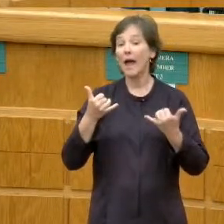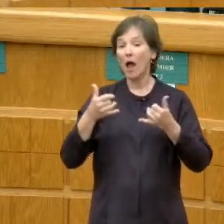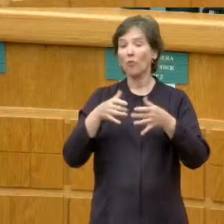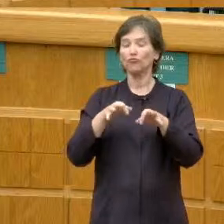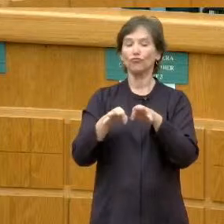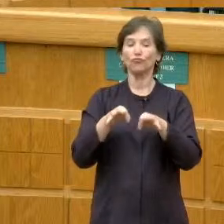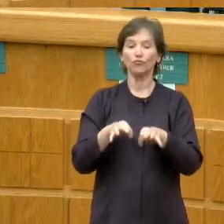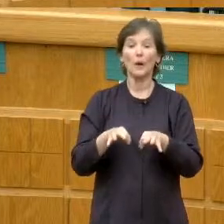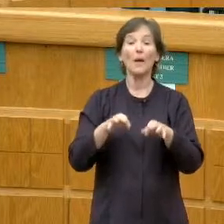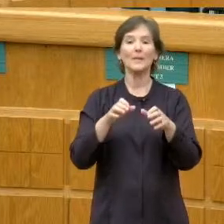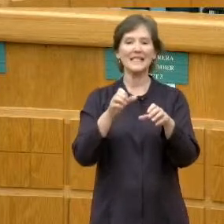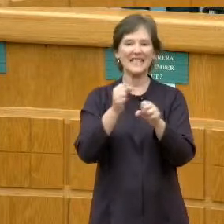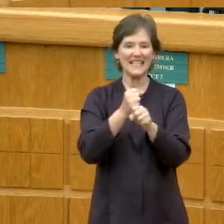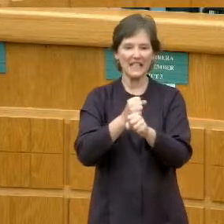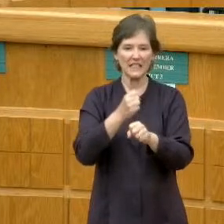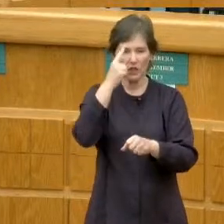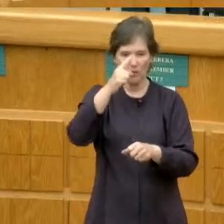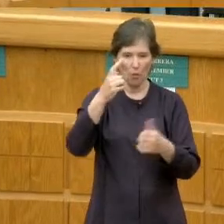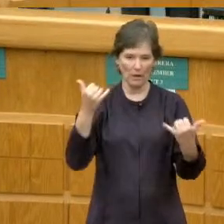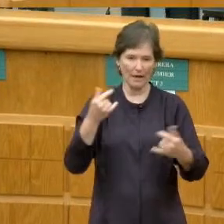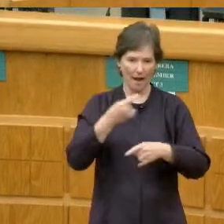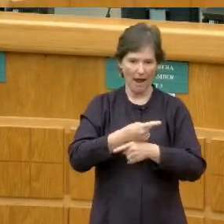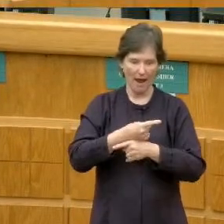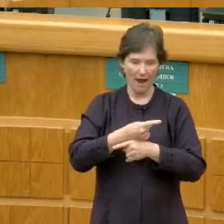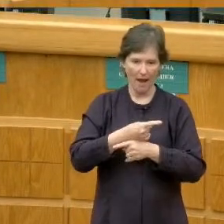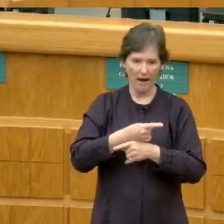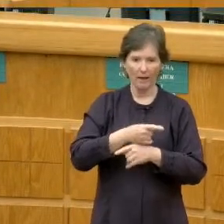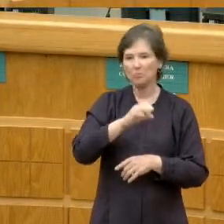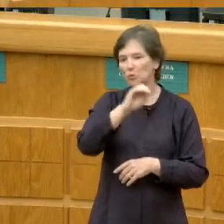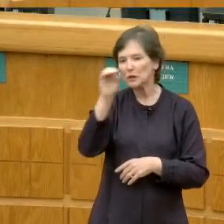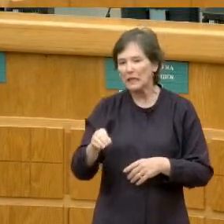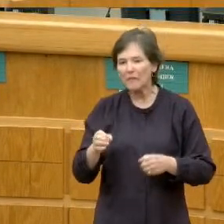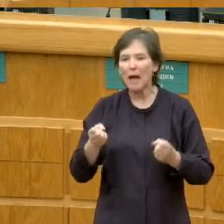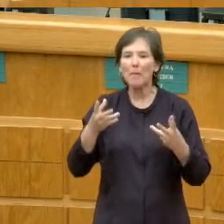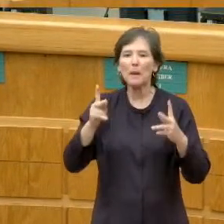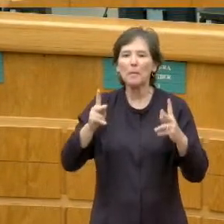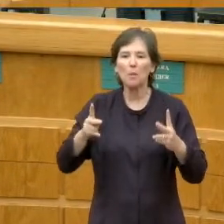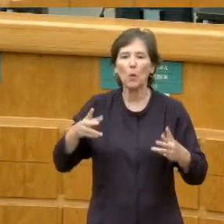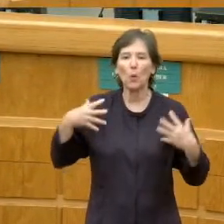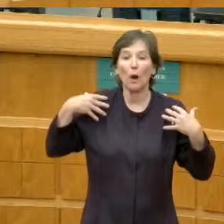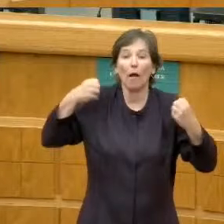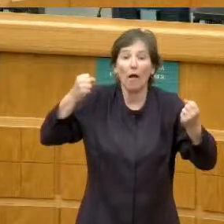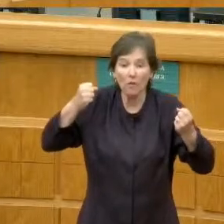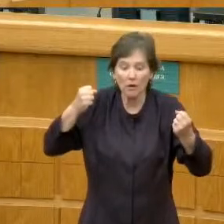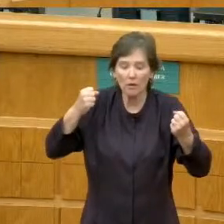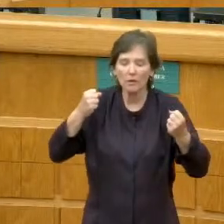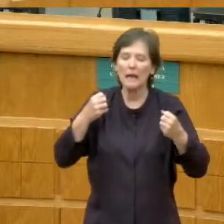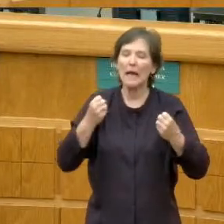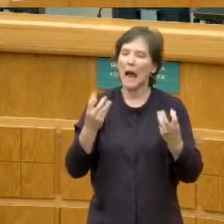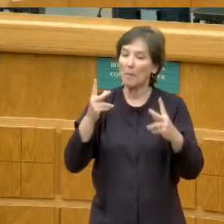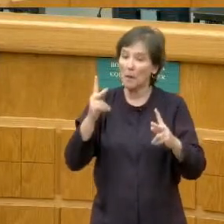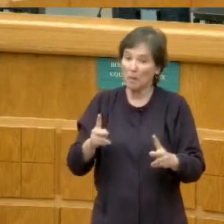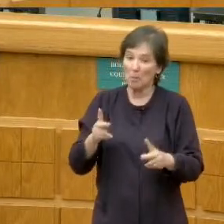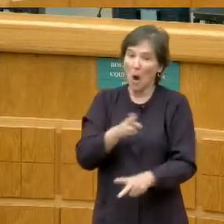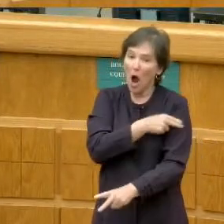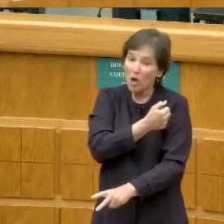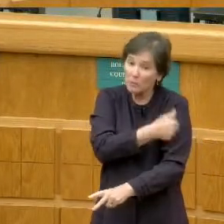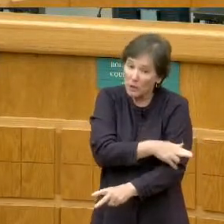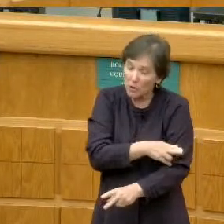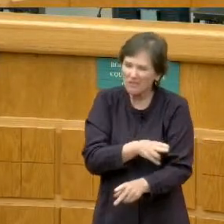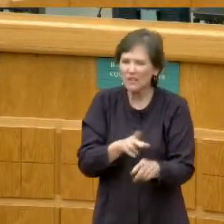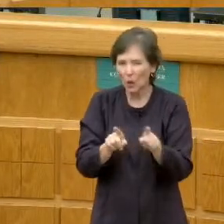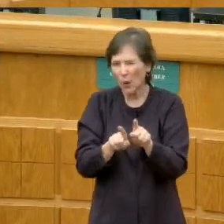cases, percentage of persons recovered, and we'll talk about hospitalizations and then also number of